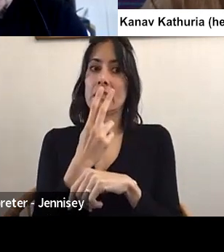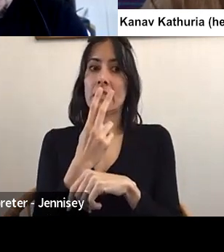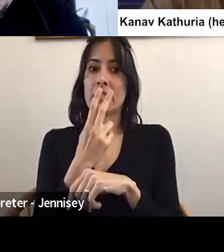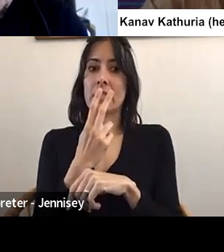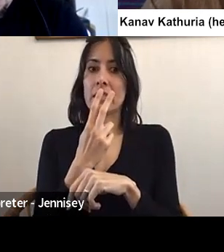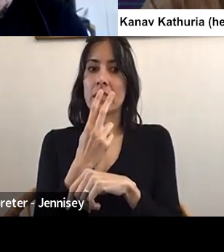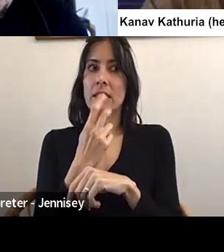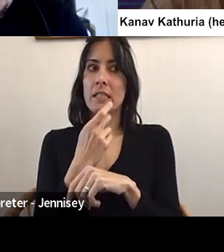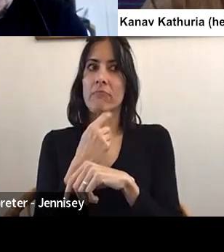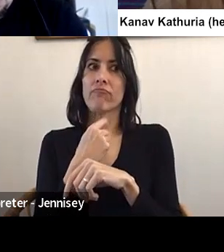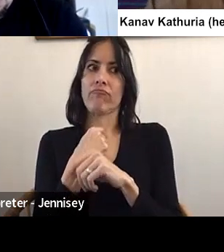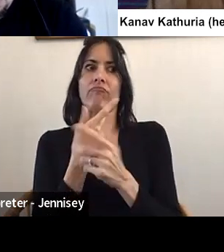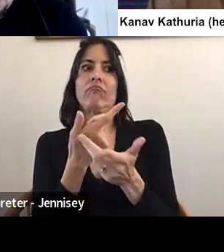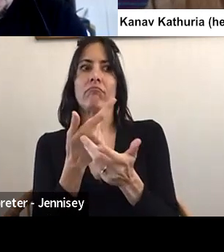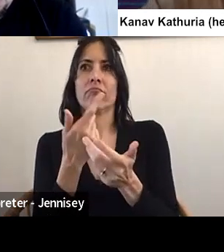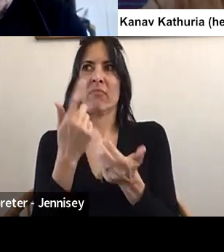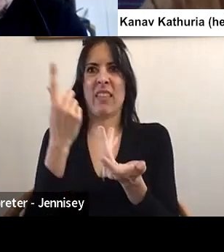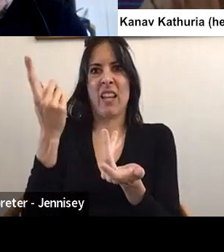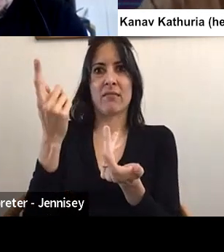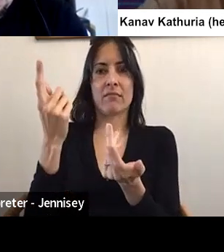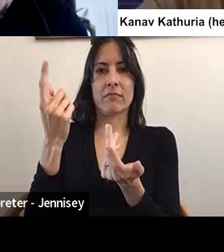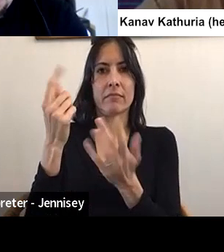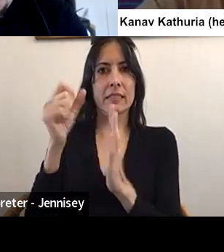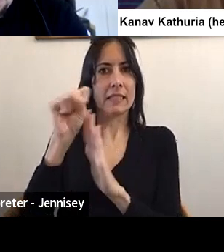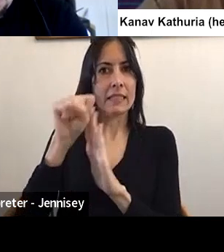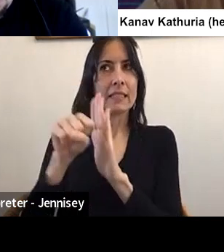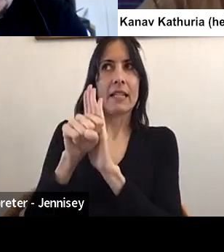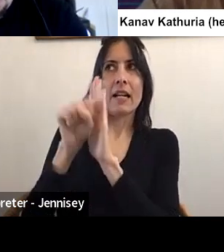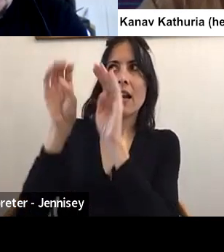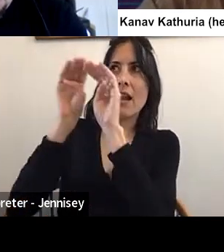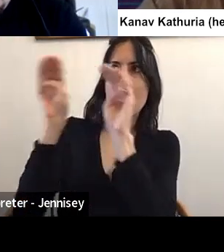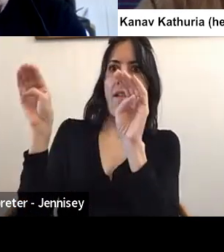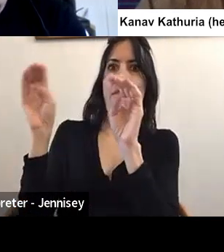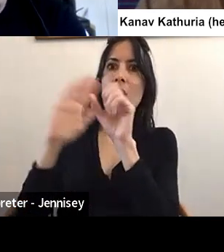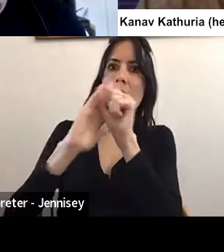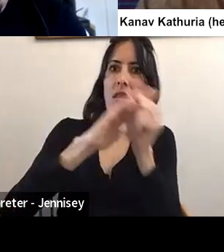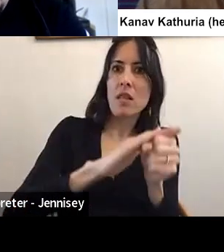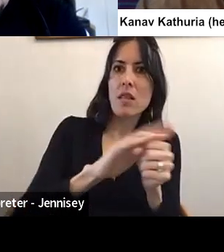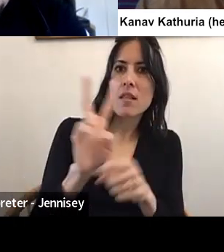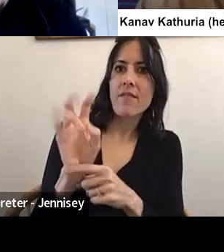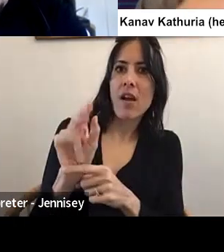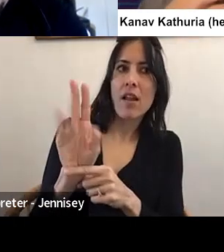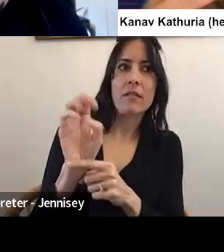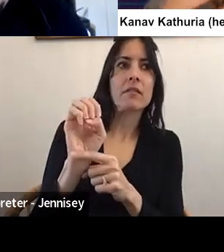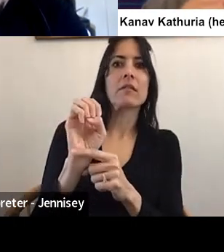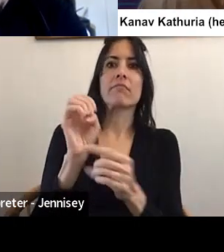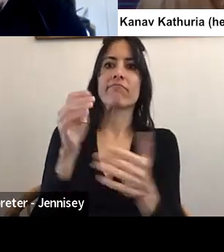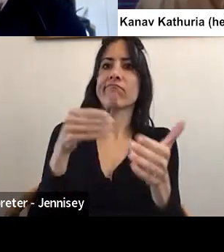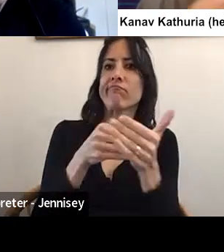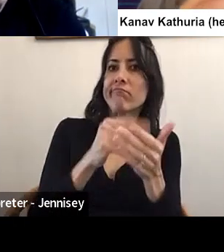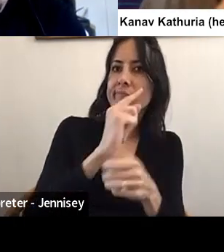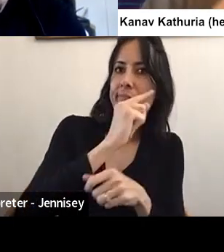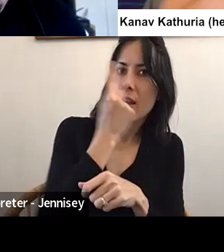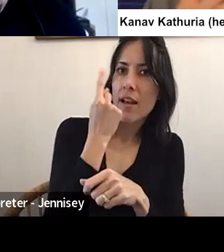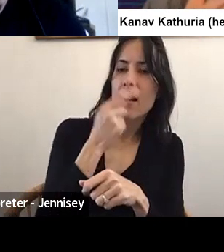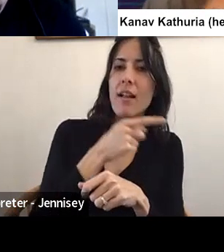interrelated formations of state violence, of violence rooted in racial capitalism and anti-Black violence. I think all that to say is